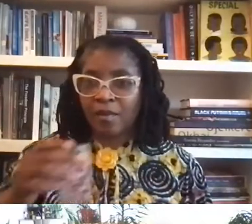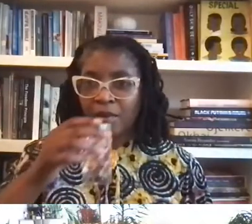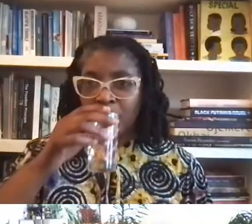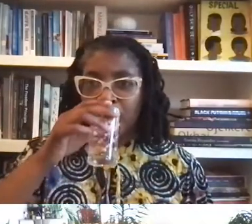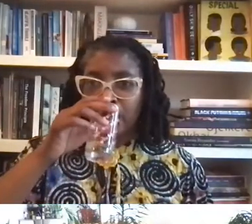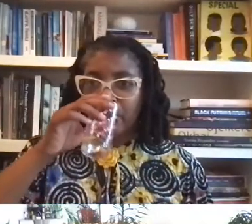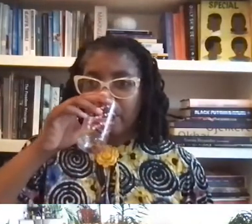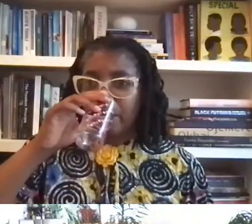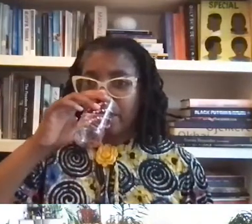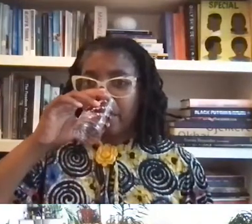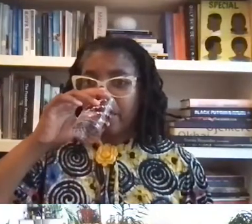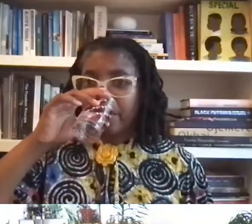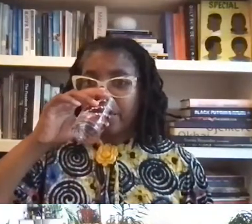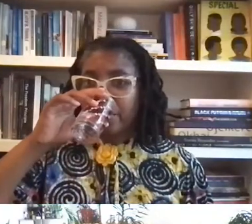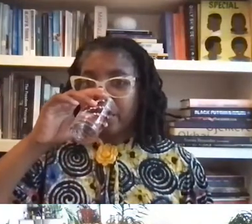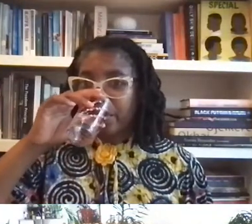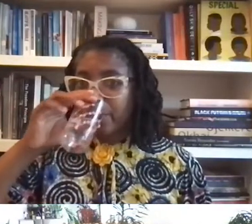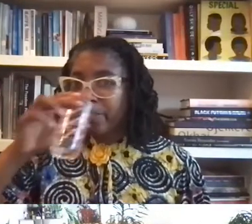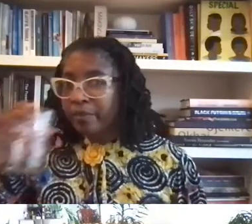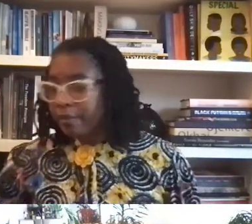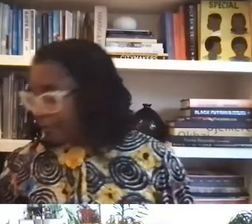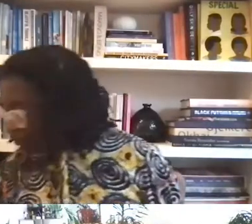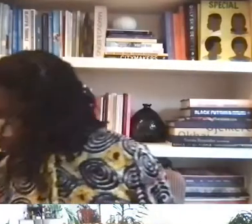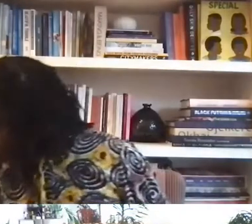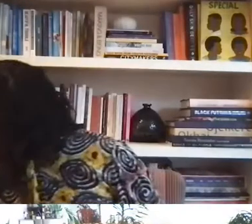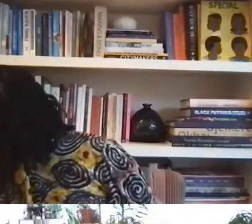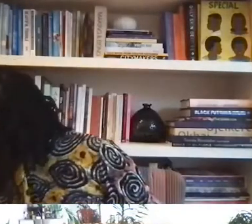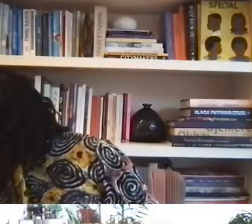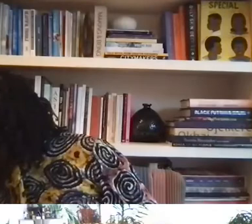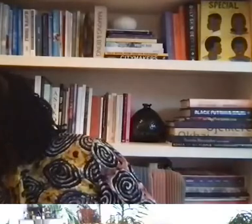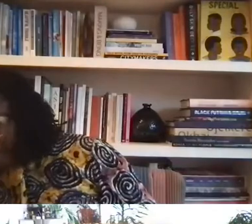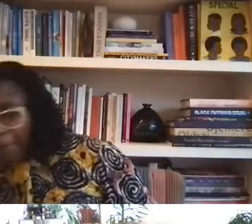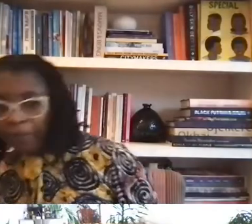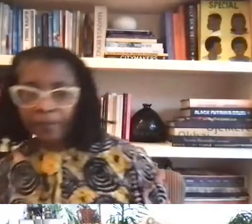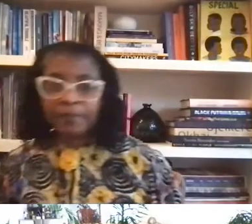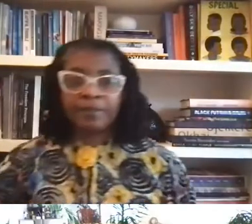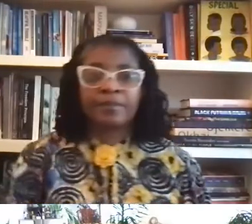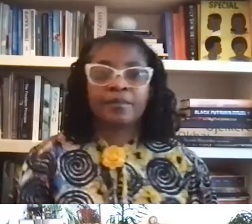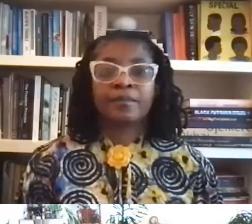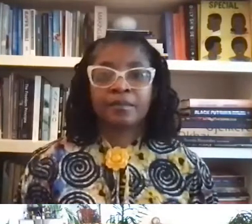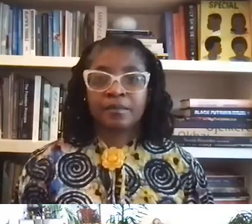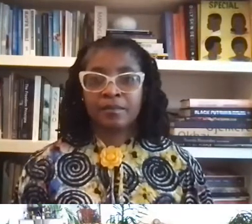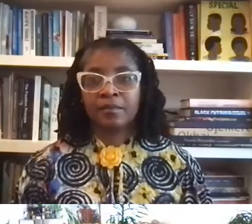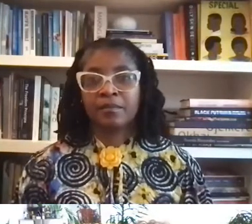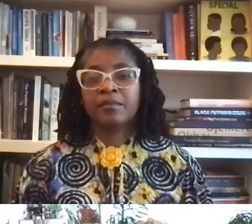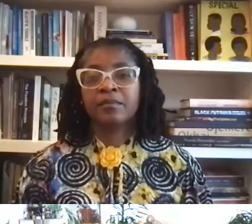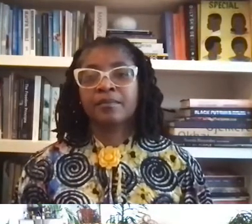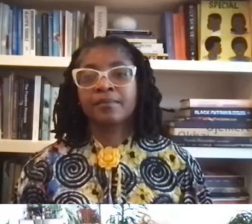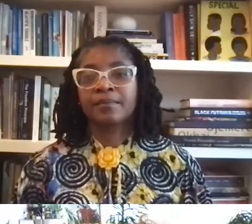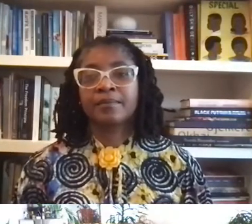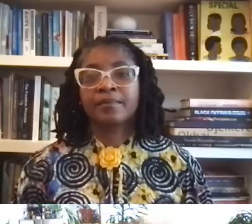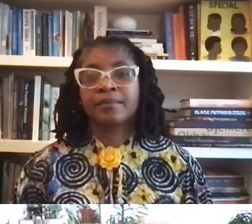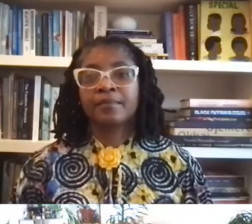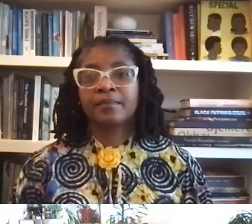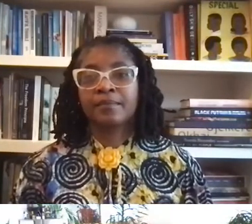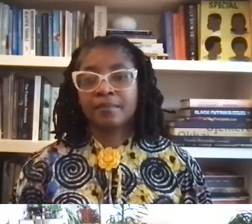power, maps have been used to name and delineate lands, peoples, and states. Yet for just as long, artists,